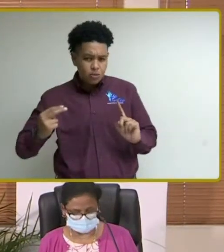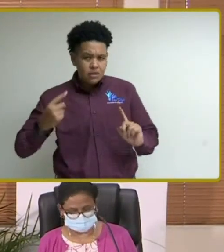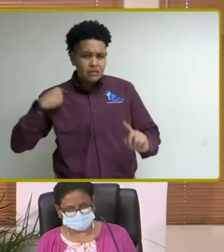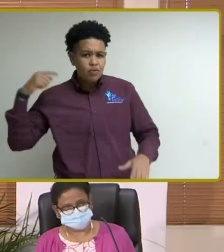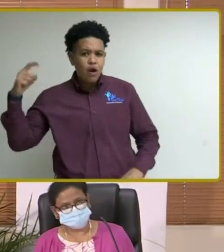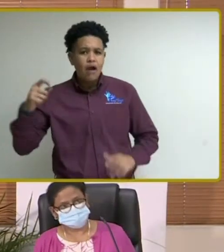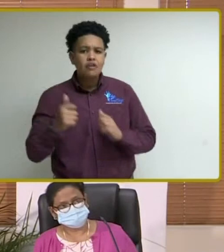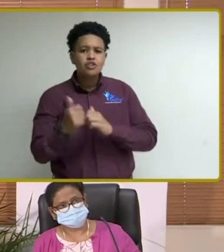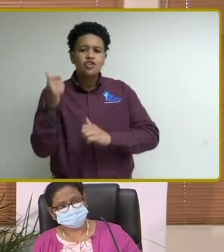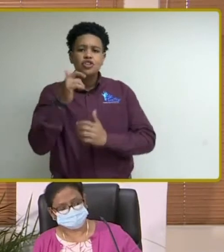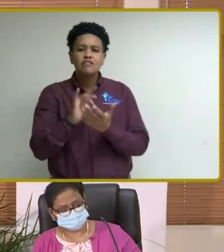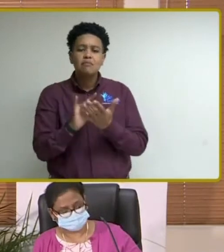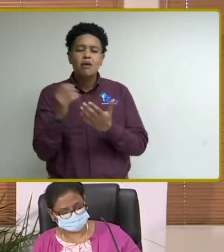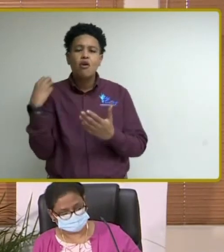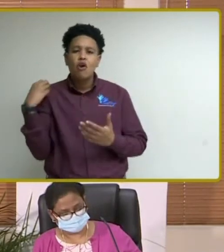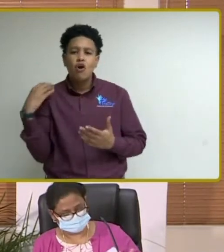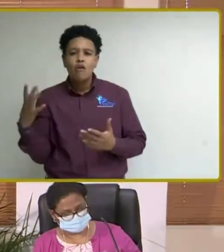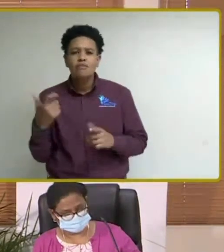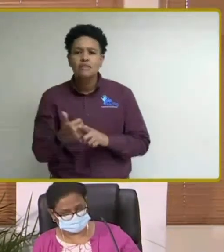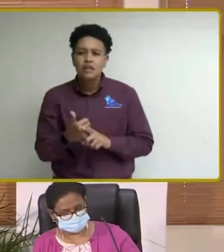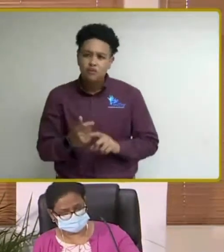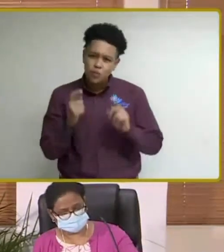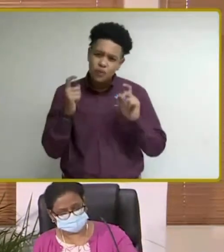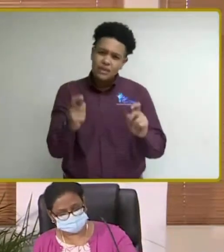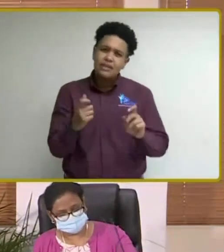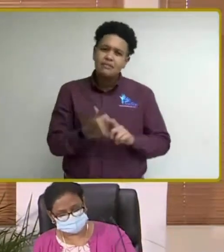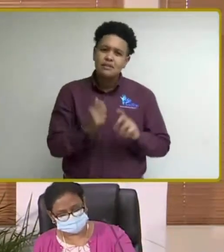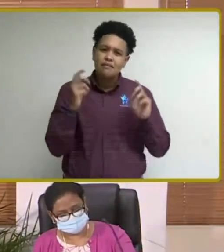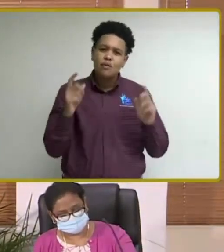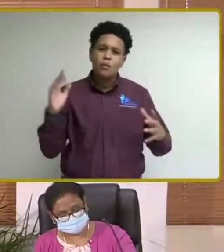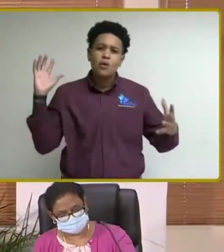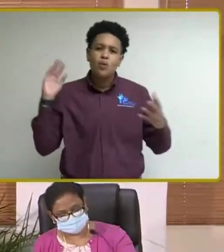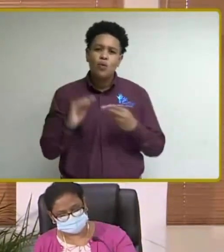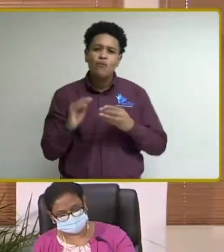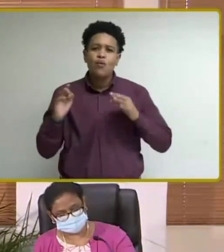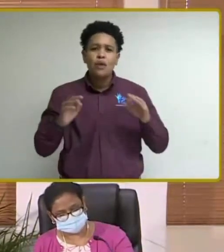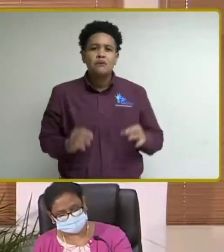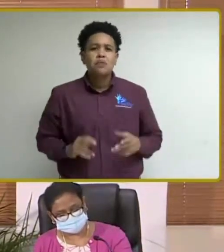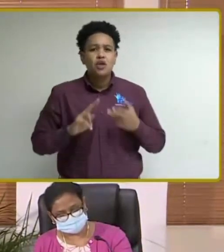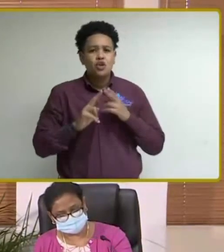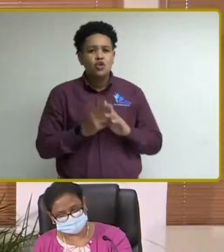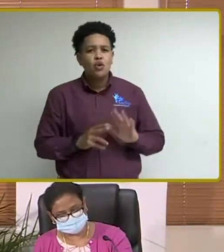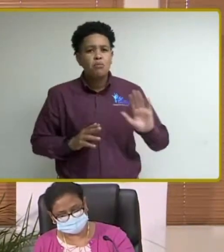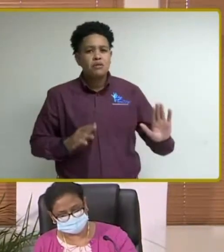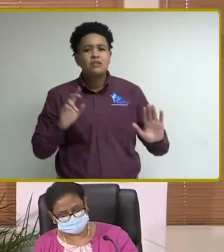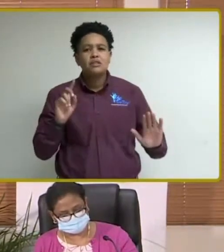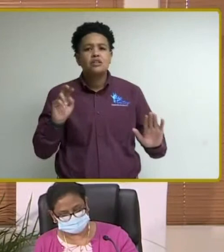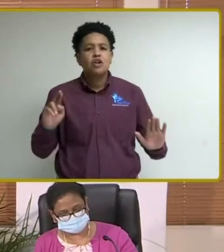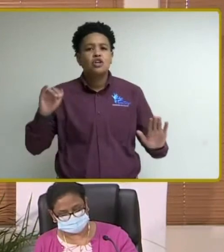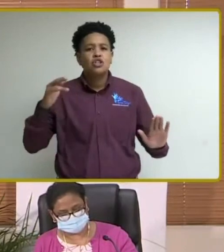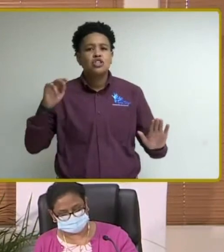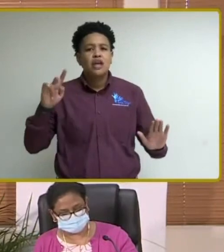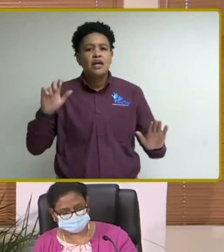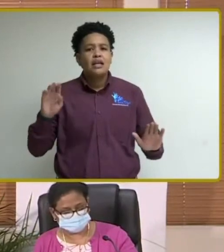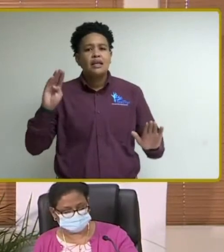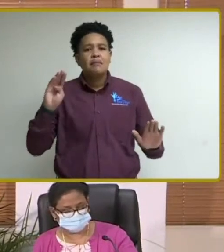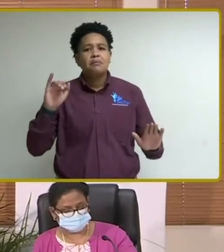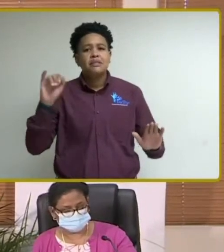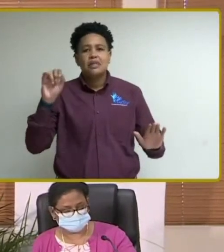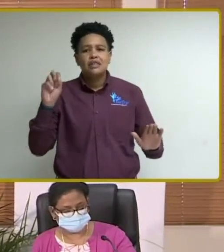Medical Officer to give a quick overview on the numbers. Dr. Jacqueline Bisesa-McKenzie.